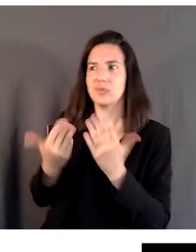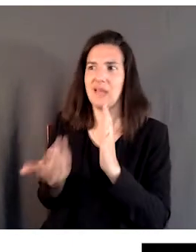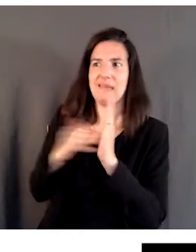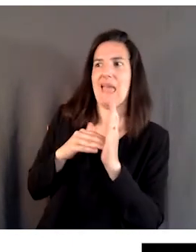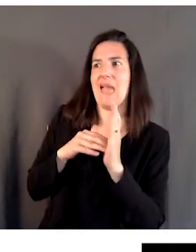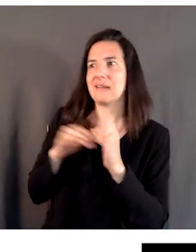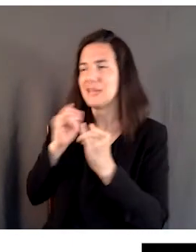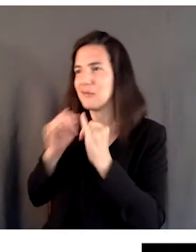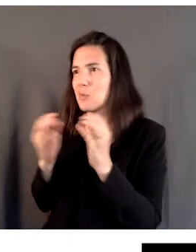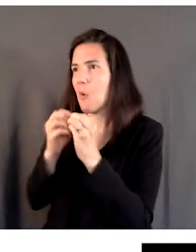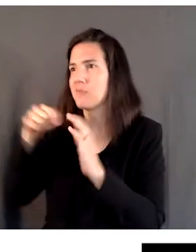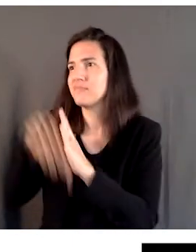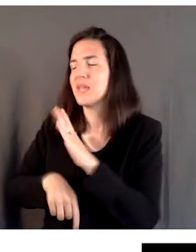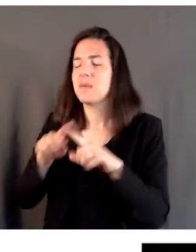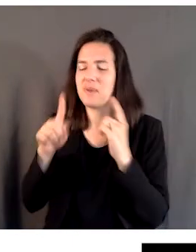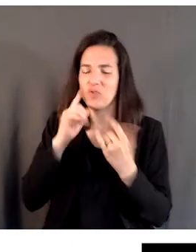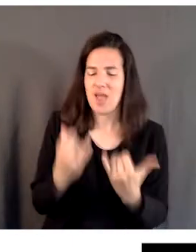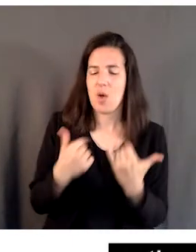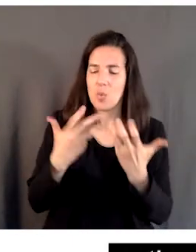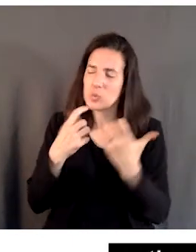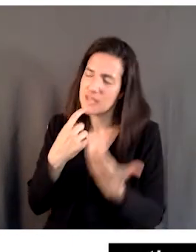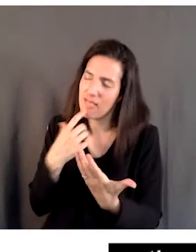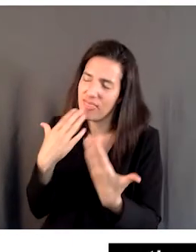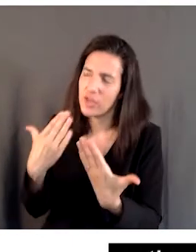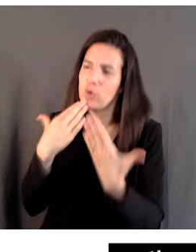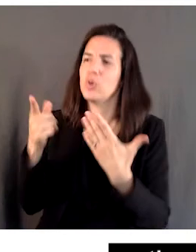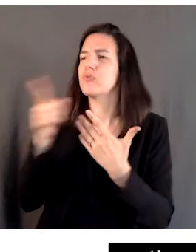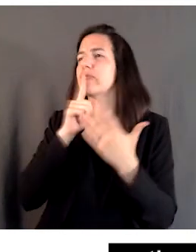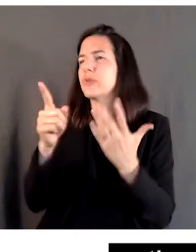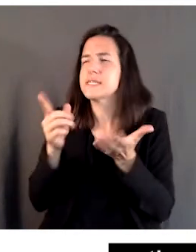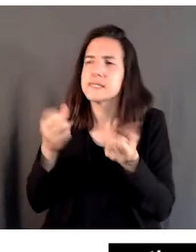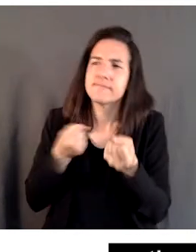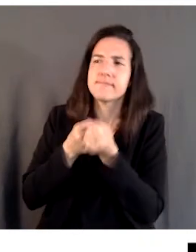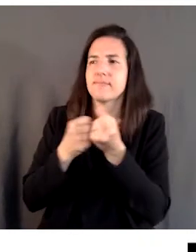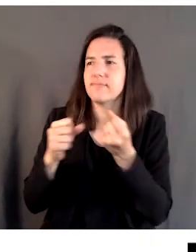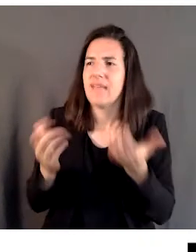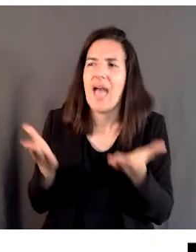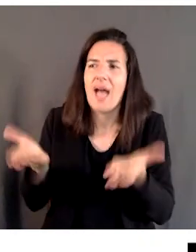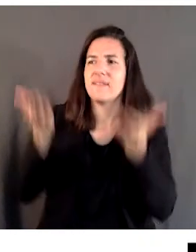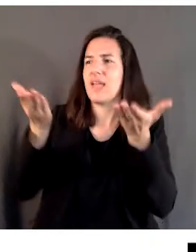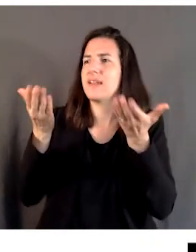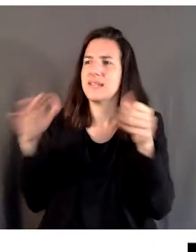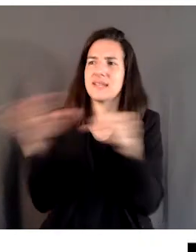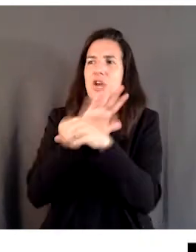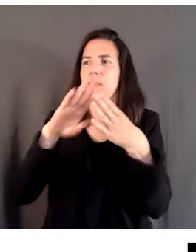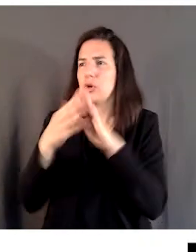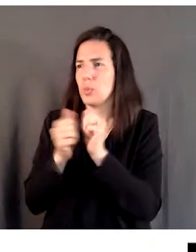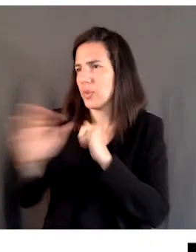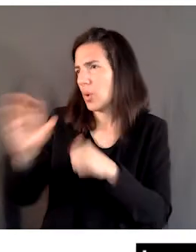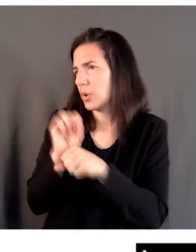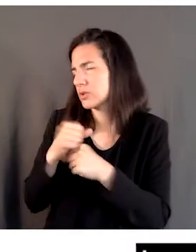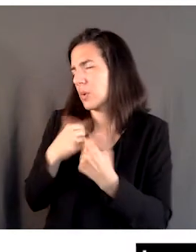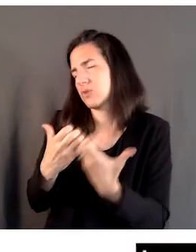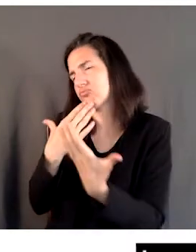want to say thank you. You've really elevated the entire community with your work. And I just wanted to honor that as well. So thank you from all of